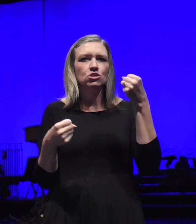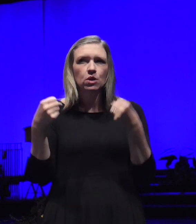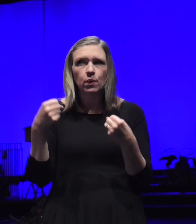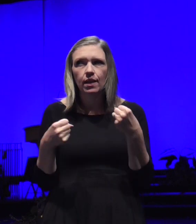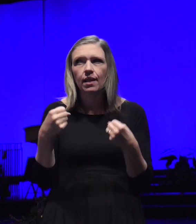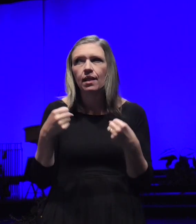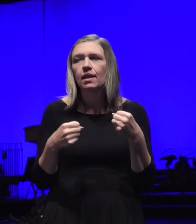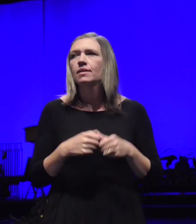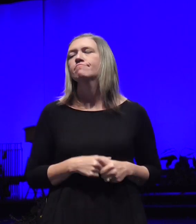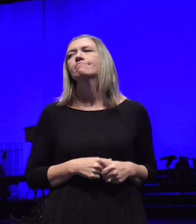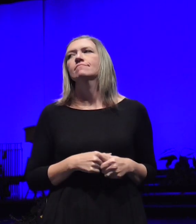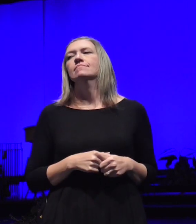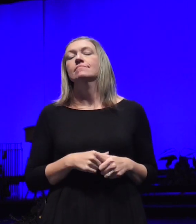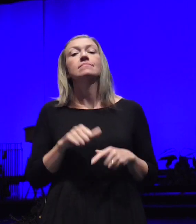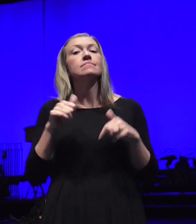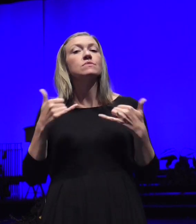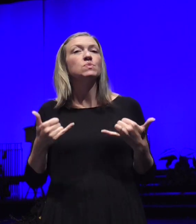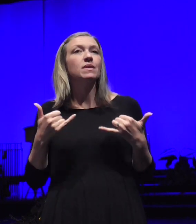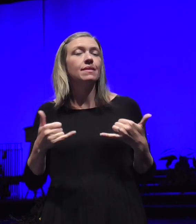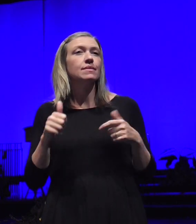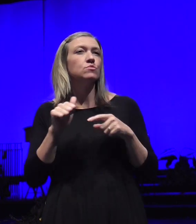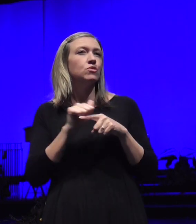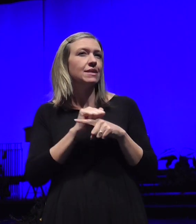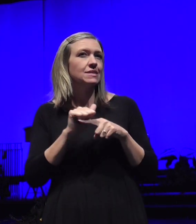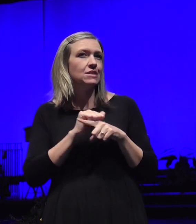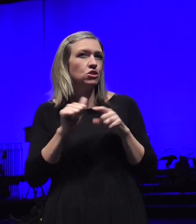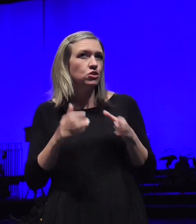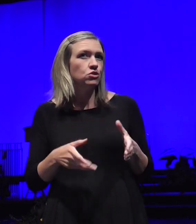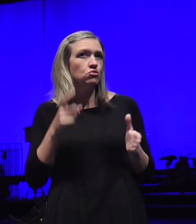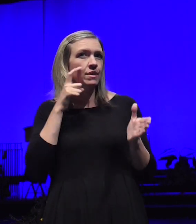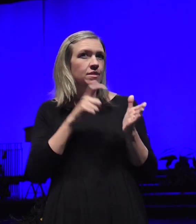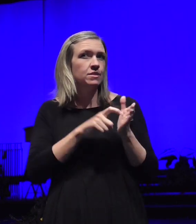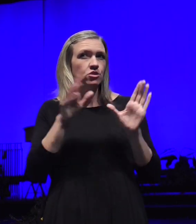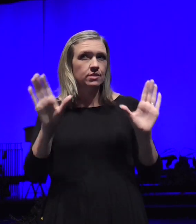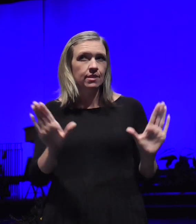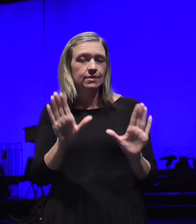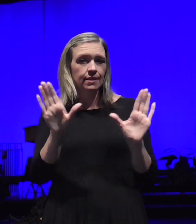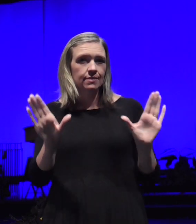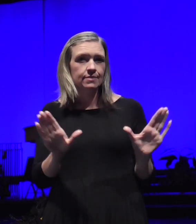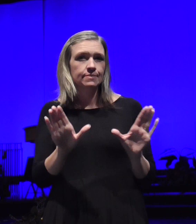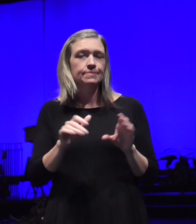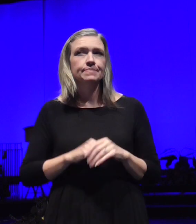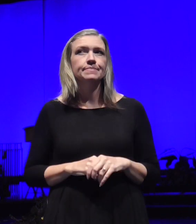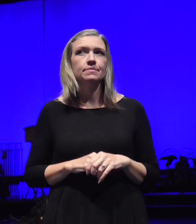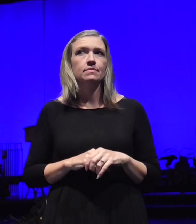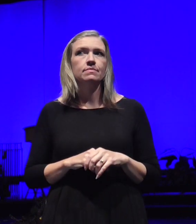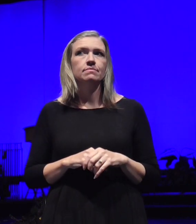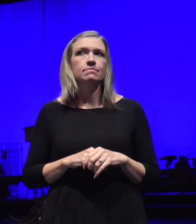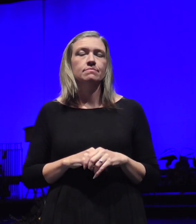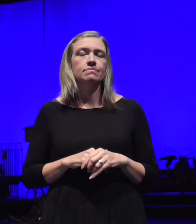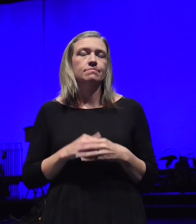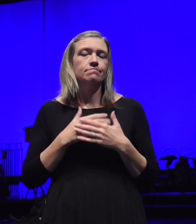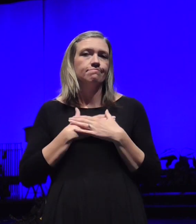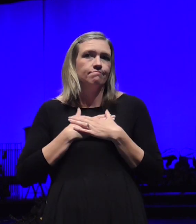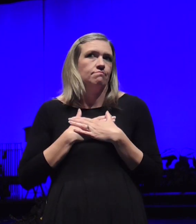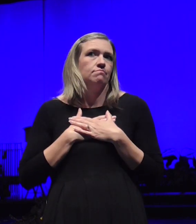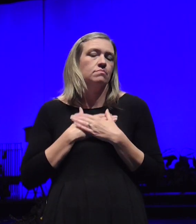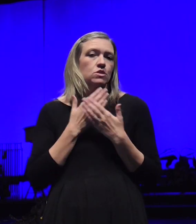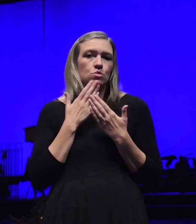So today is Practitioner Recognition Sunday. And I am ever so